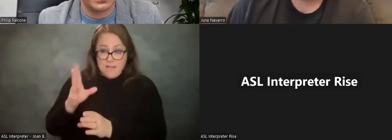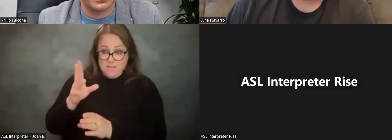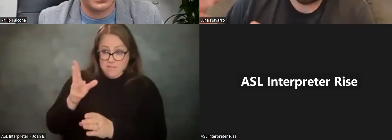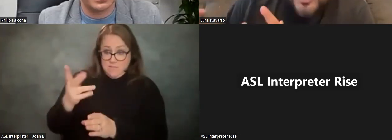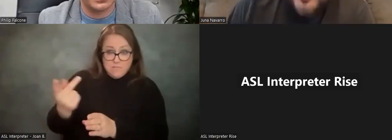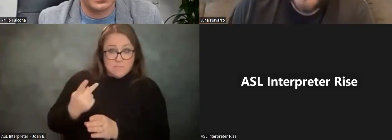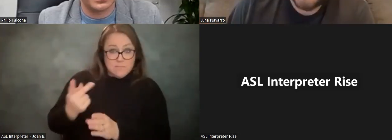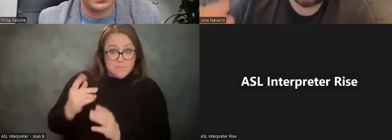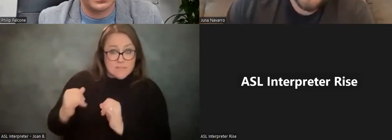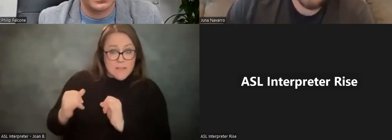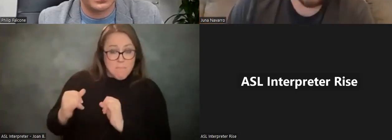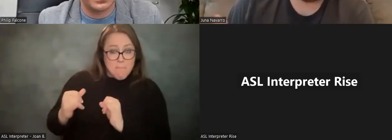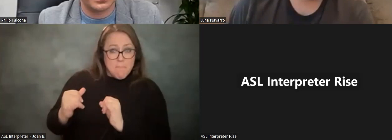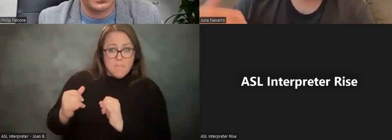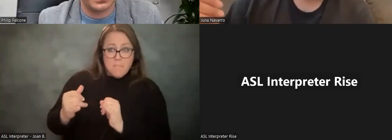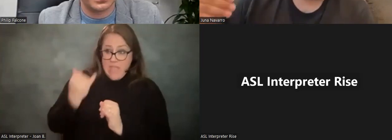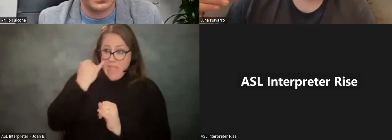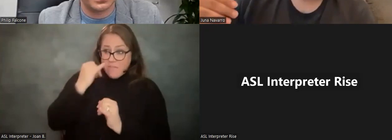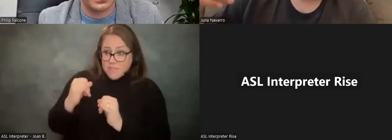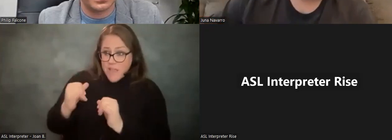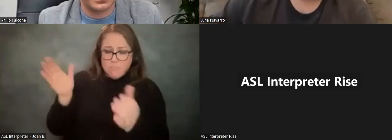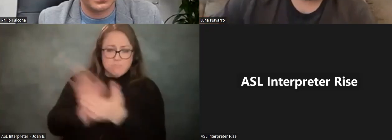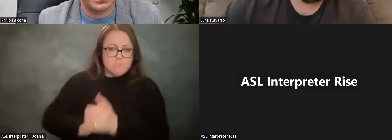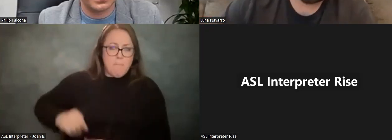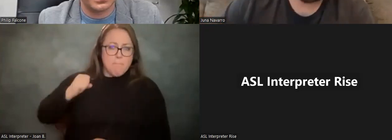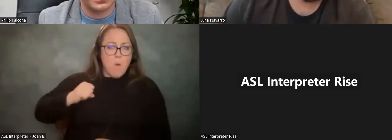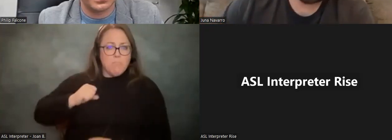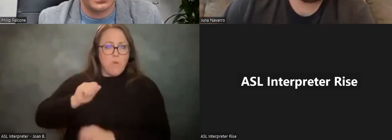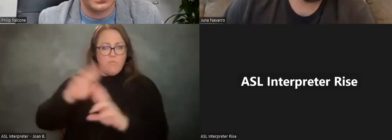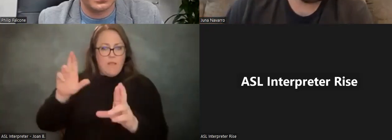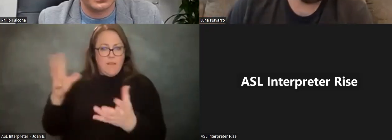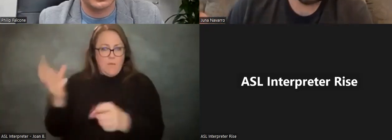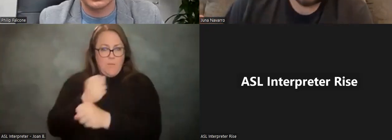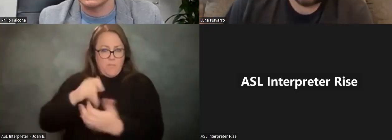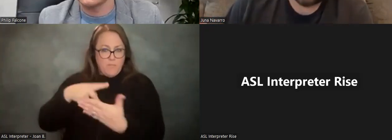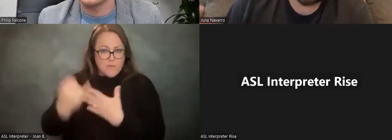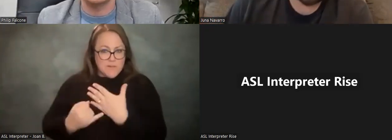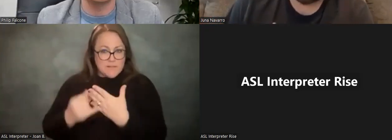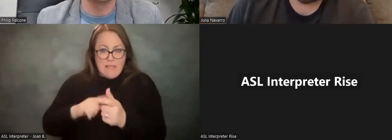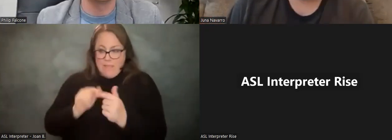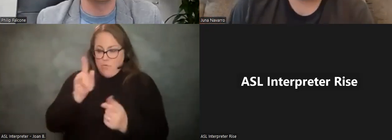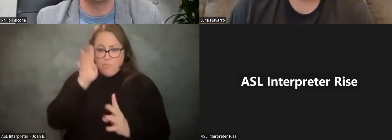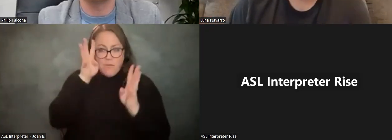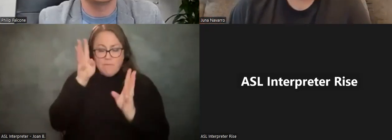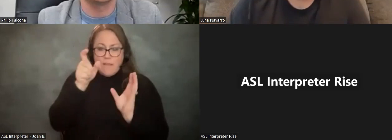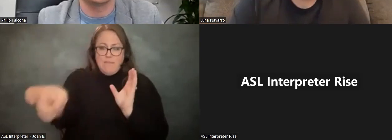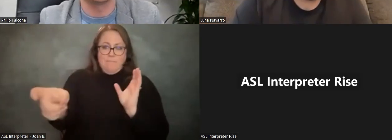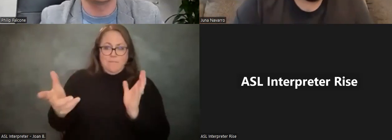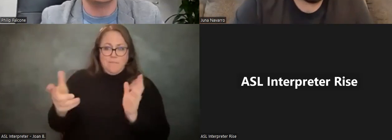things. And if you do, then that's your winning project. That's when you also then give your creativity as a gift, and work with them.